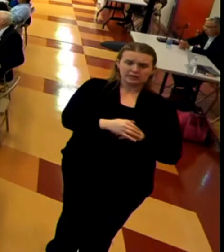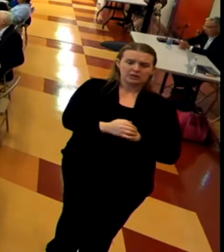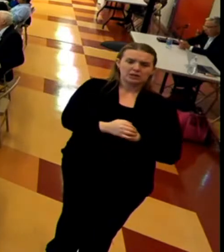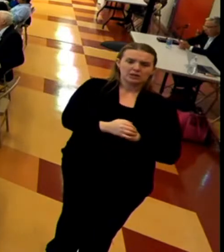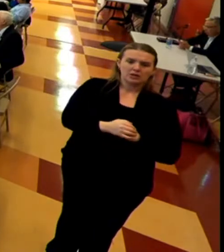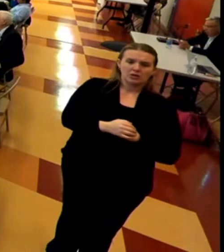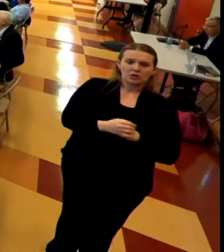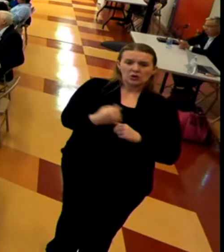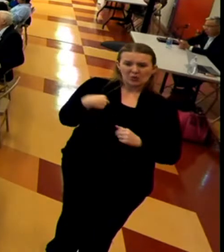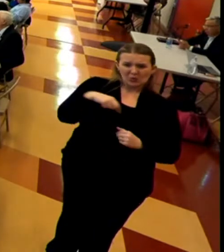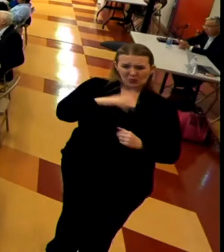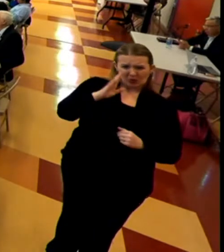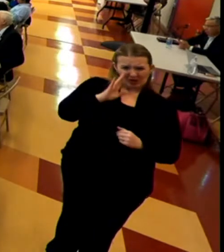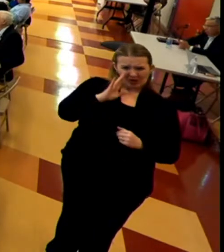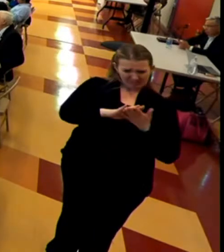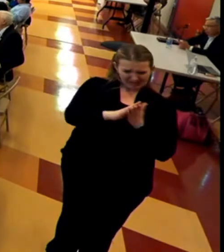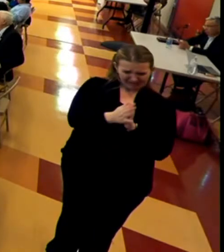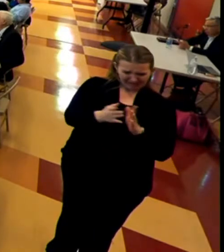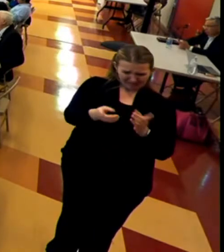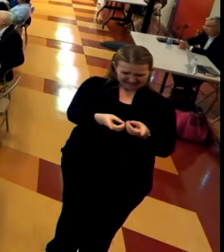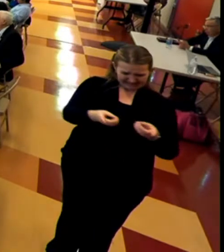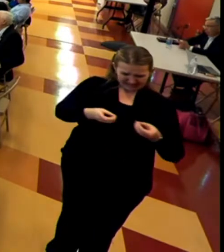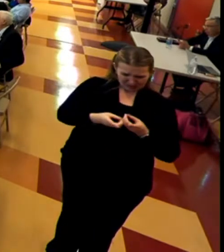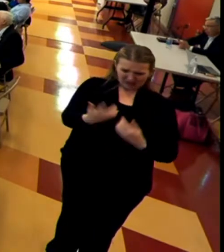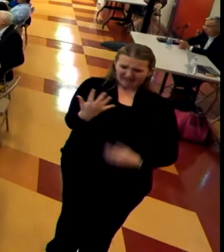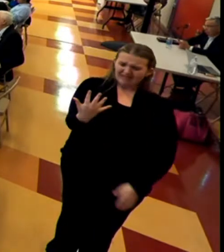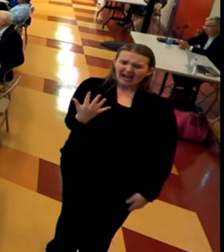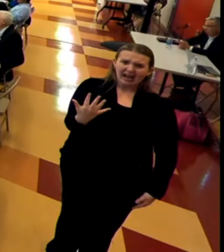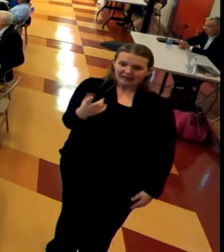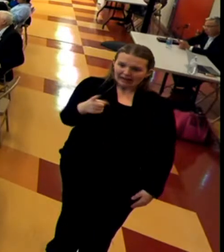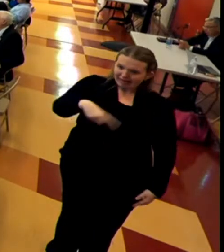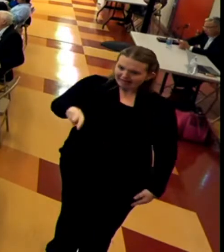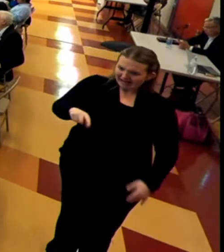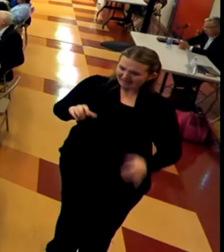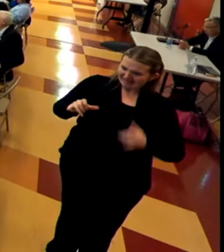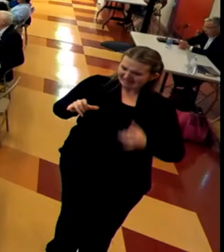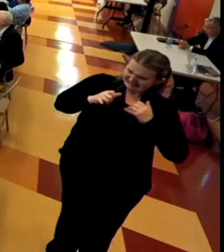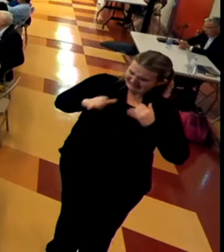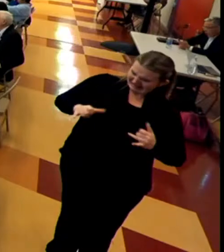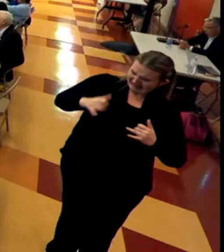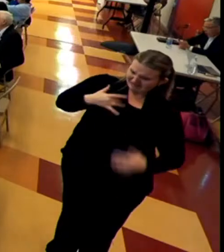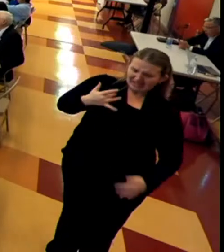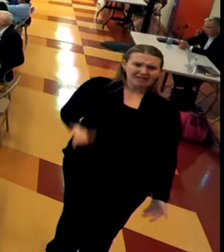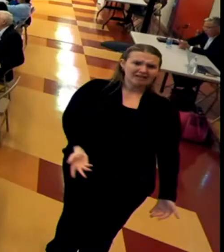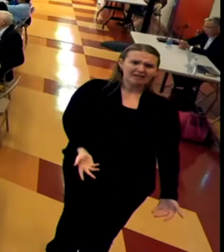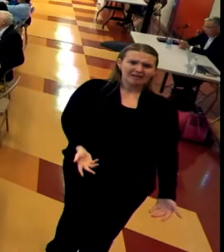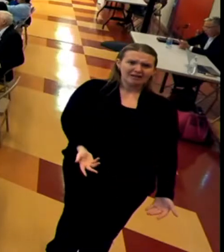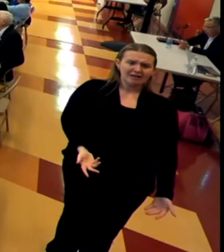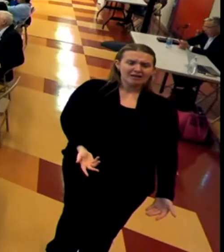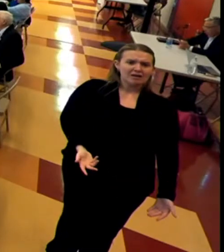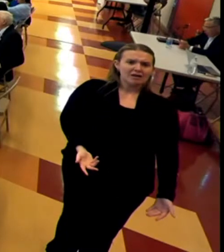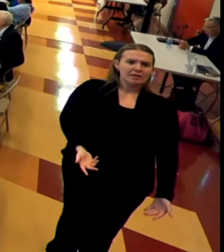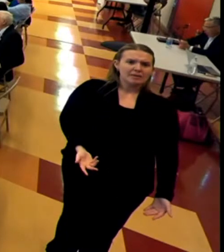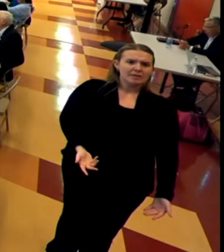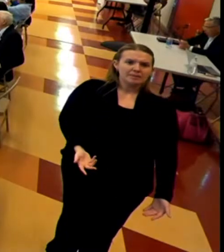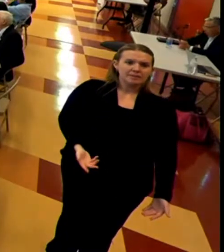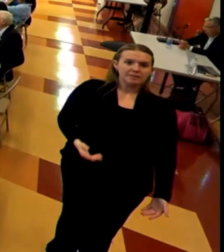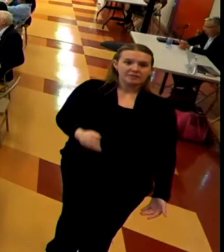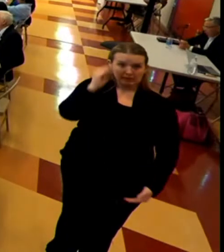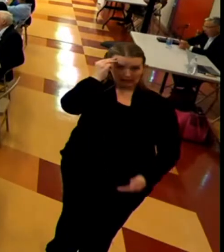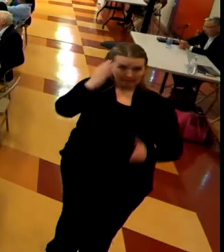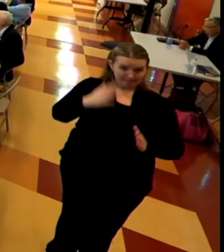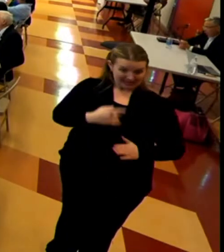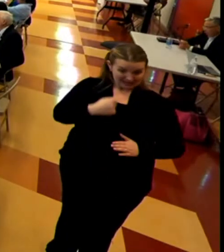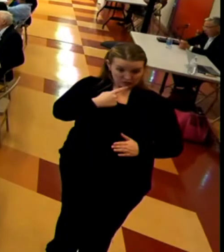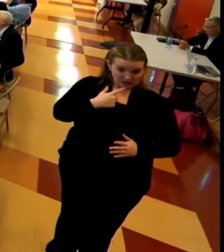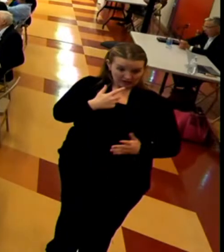we're going to be on District 5. They're in the same position as we are. As a matter of fact, the mayor stated that they